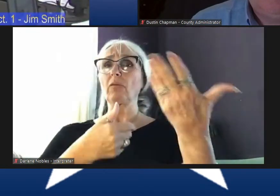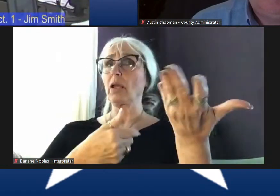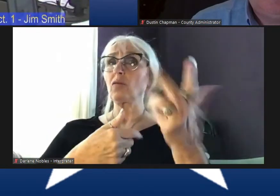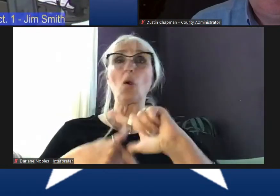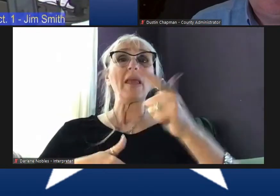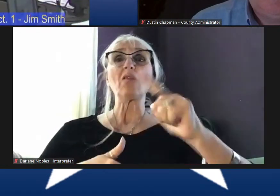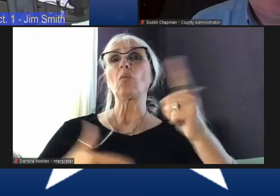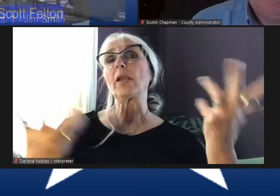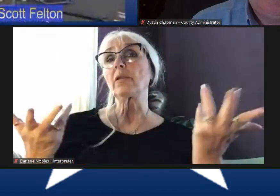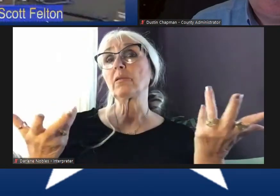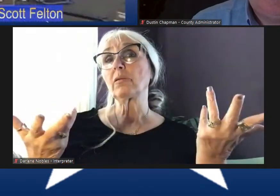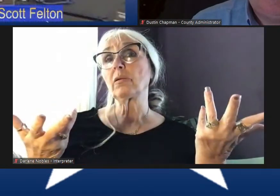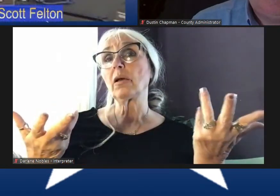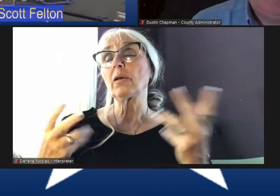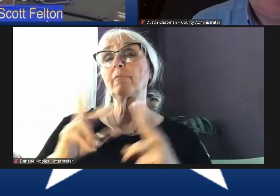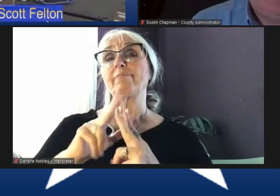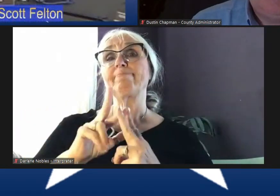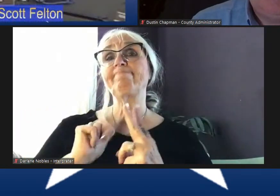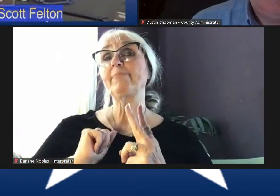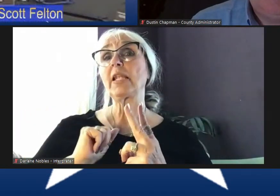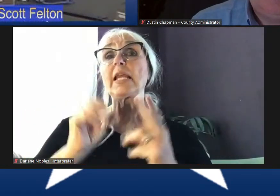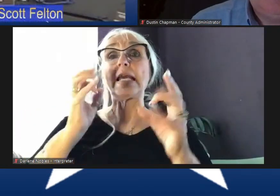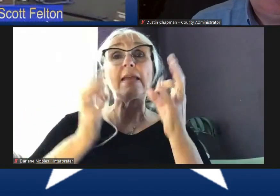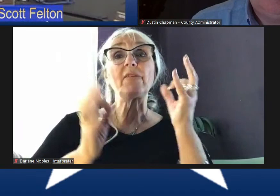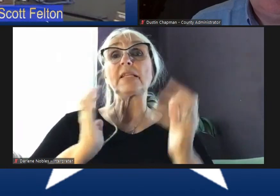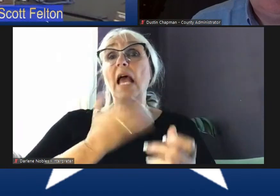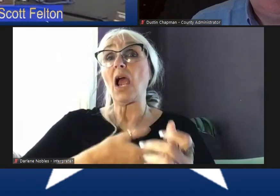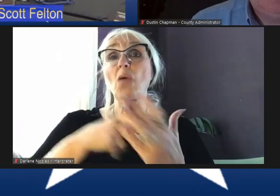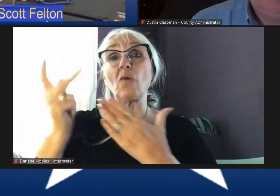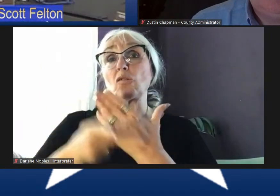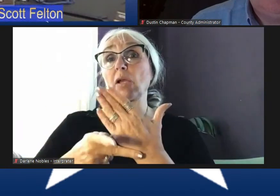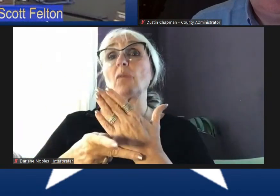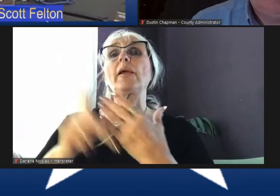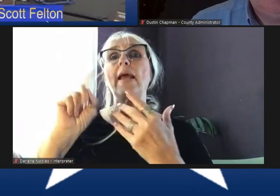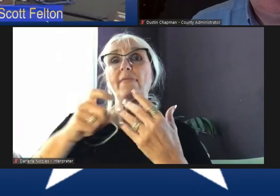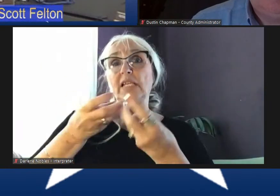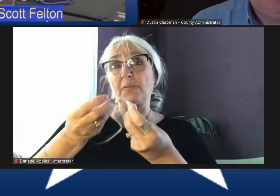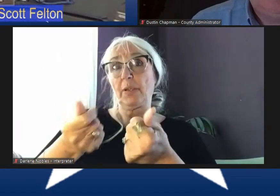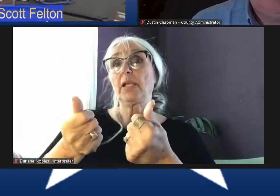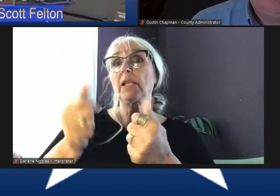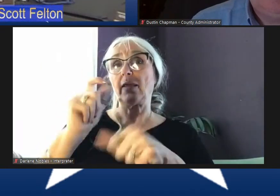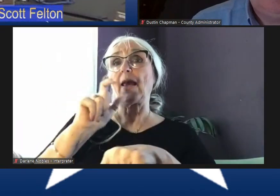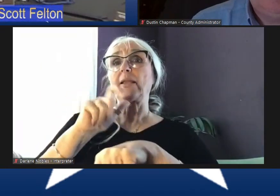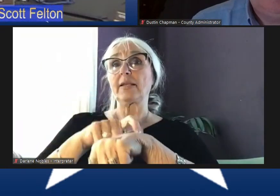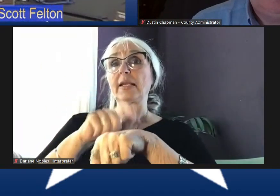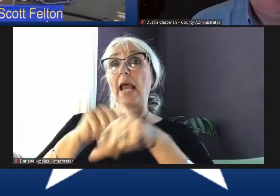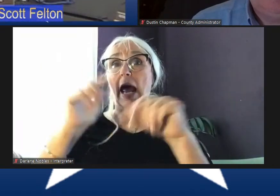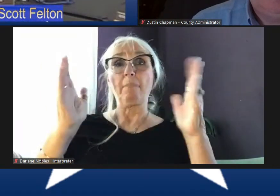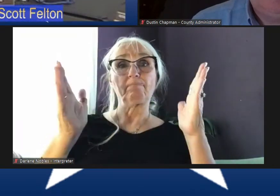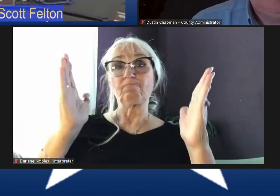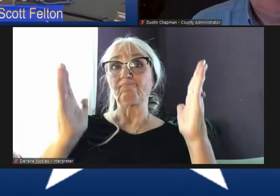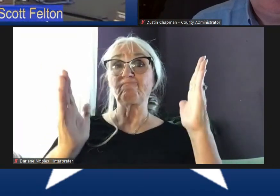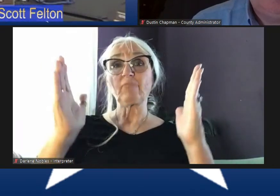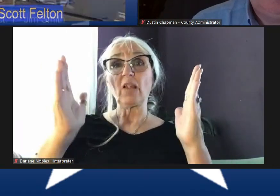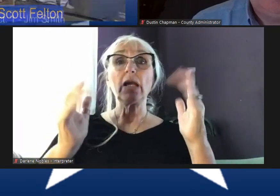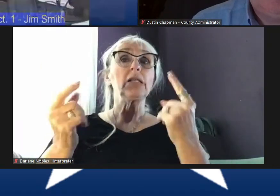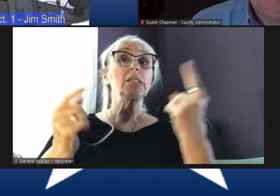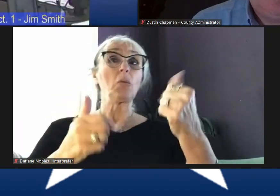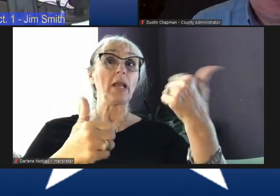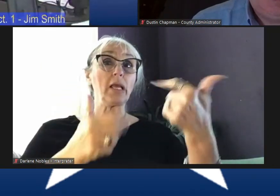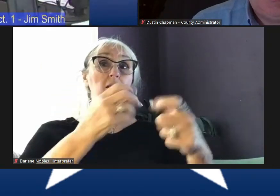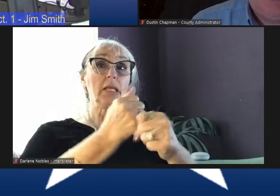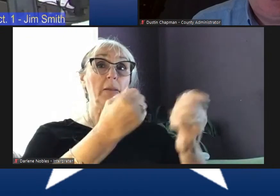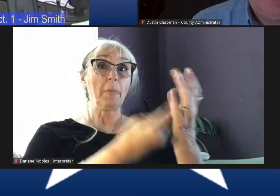well, if it's our project, we have to spend it in that time frame. If it's somebody else's, they have to spend it. They in that have, time. Yeah. that